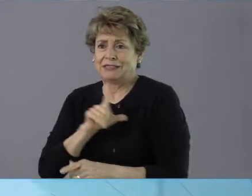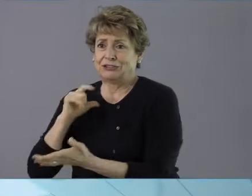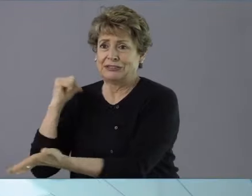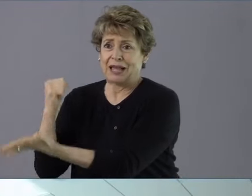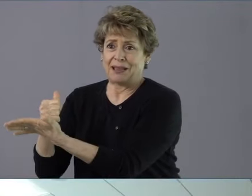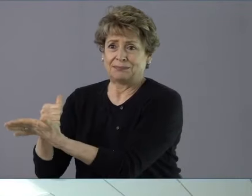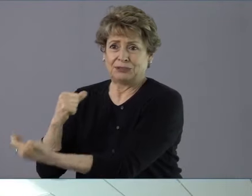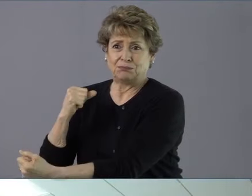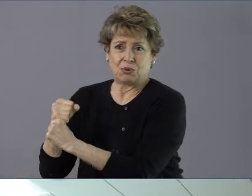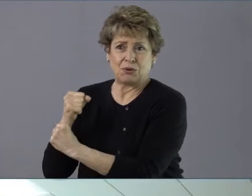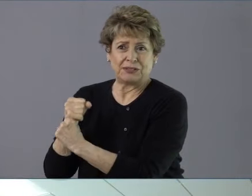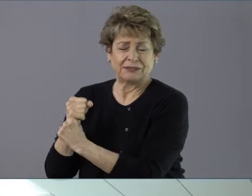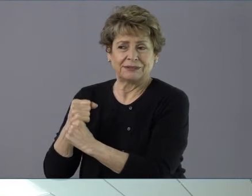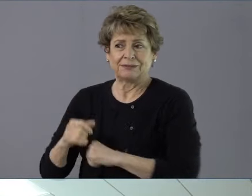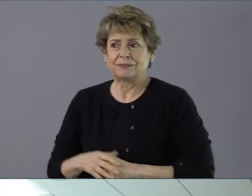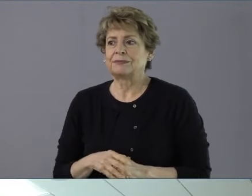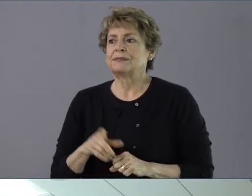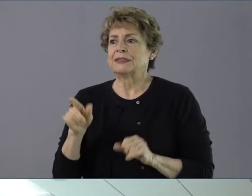final question.